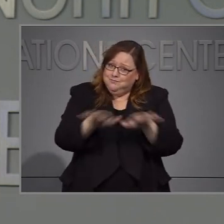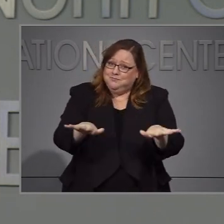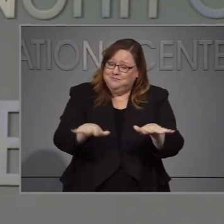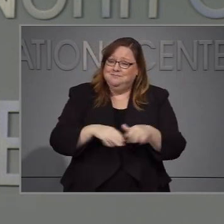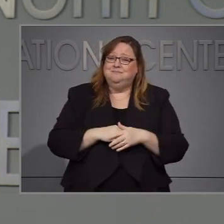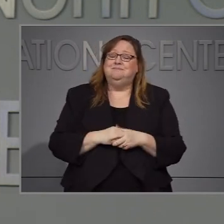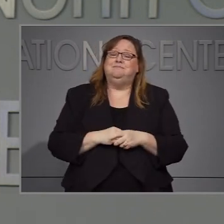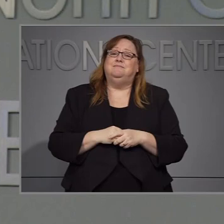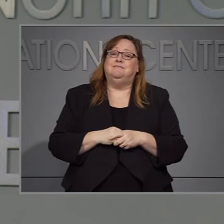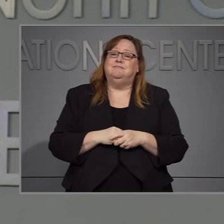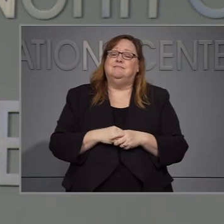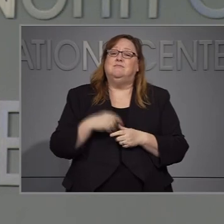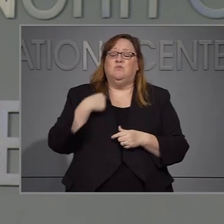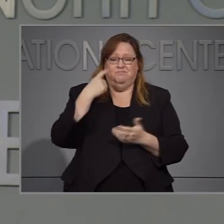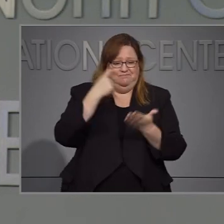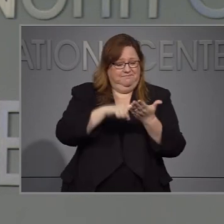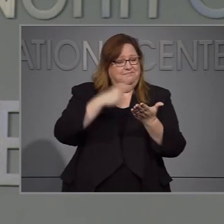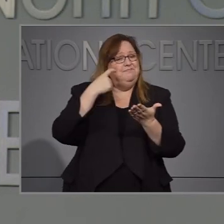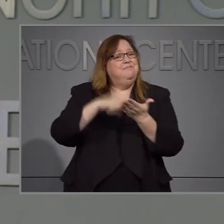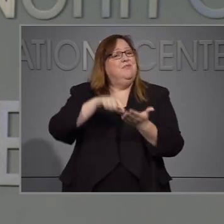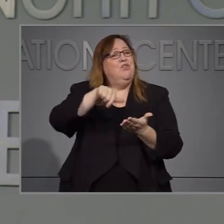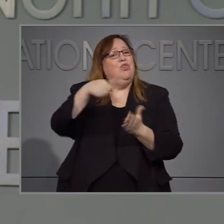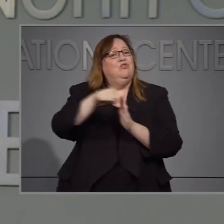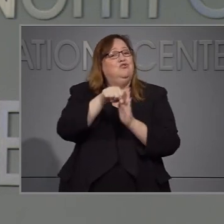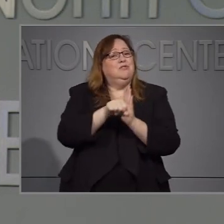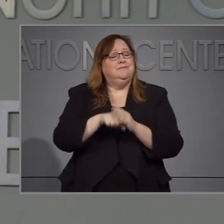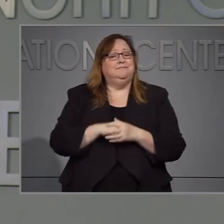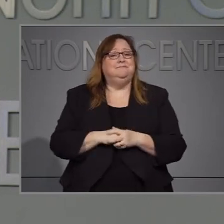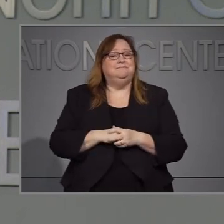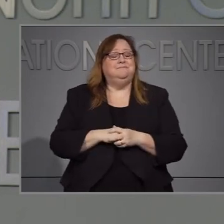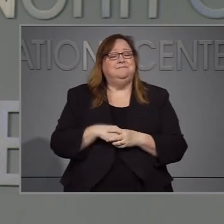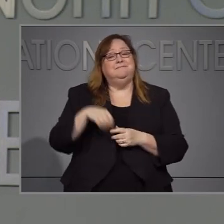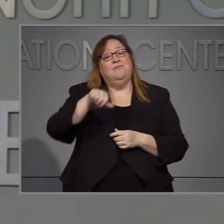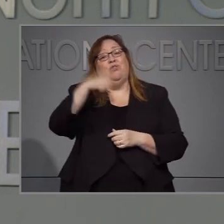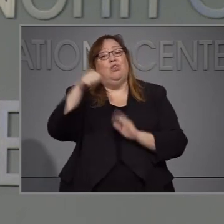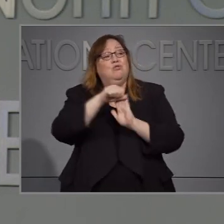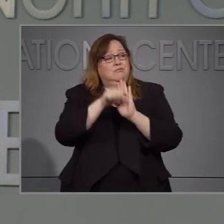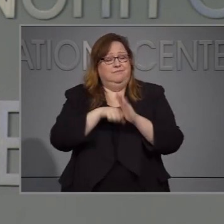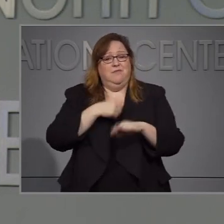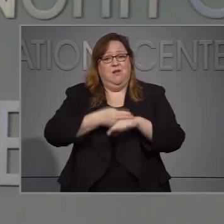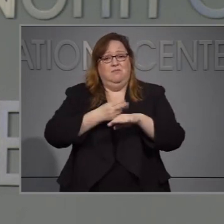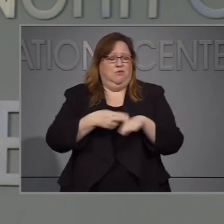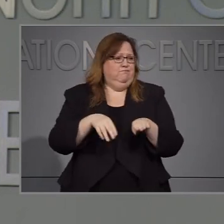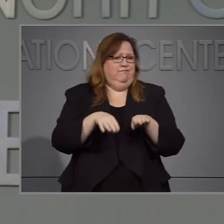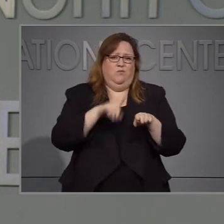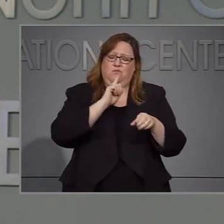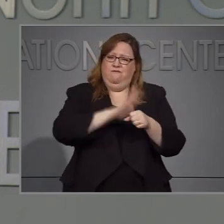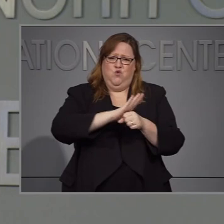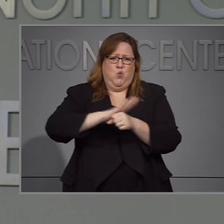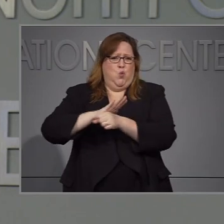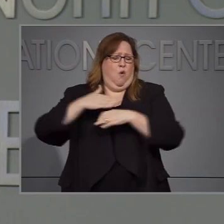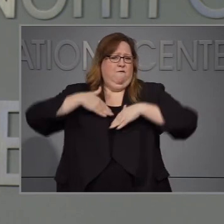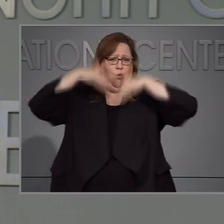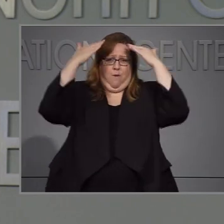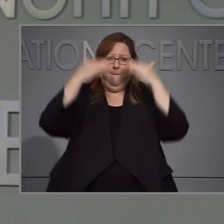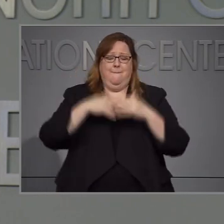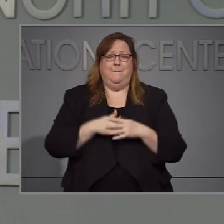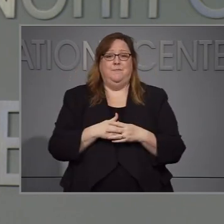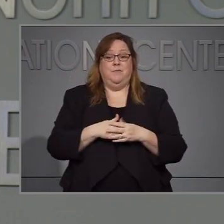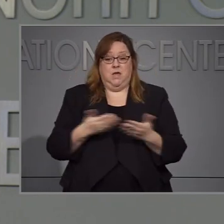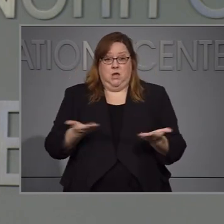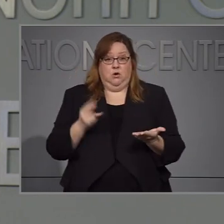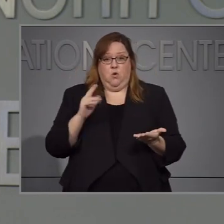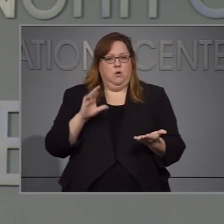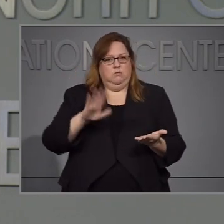see what's happening in other states. Many of their hospitals are being overwhelmed. And although we don't have that yet